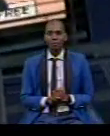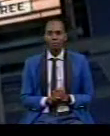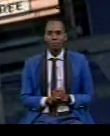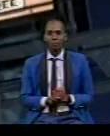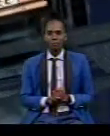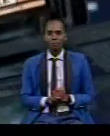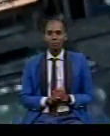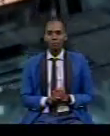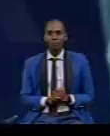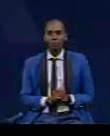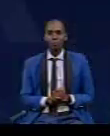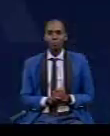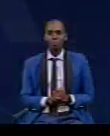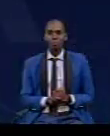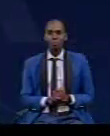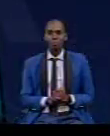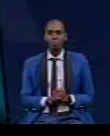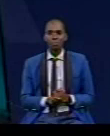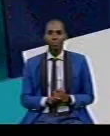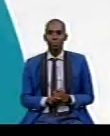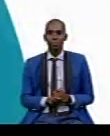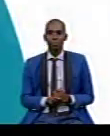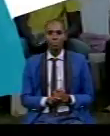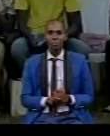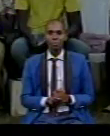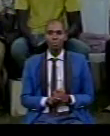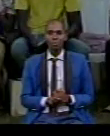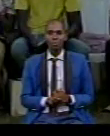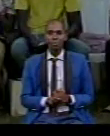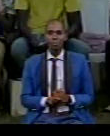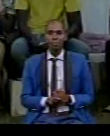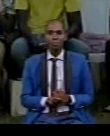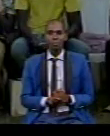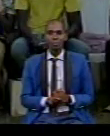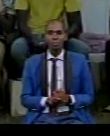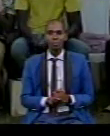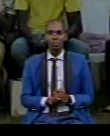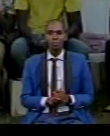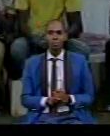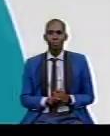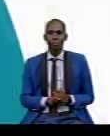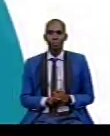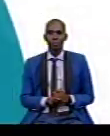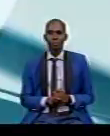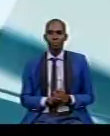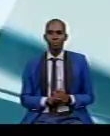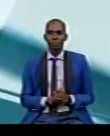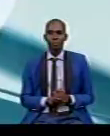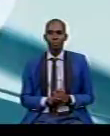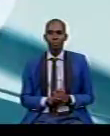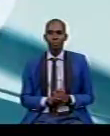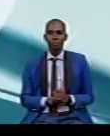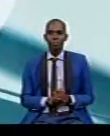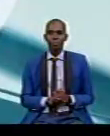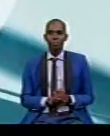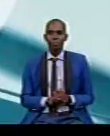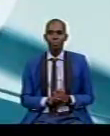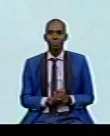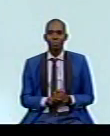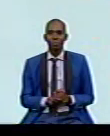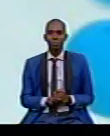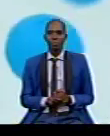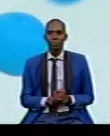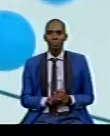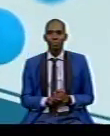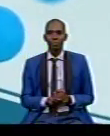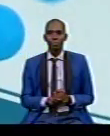sickness, roll it away from your life in Jesus' name. The search of a child, verse